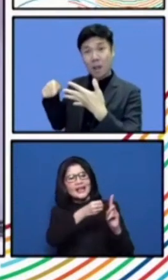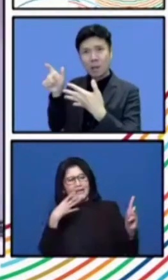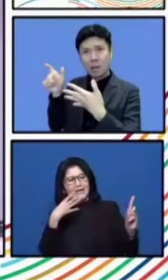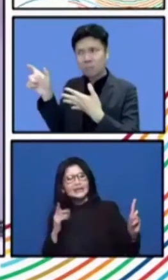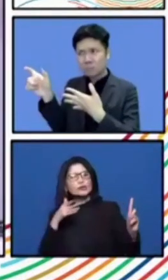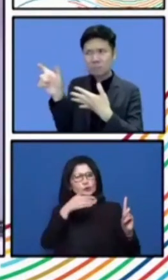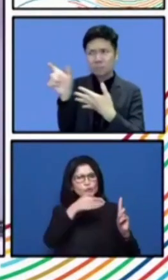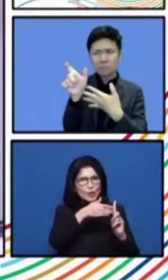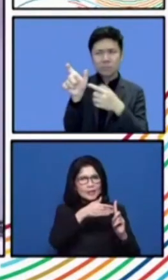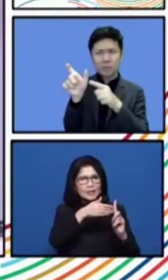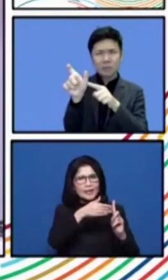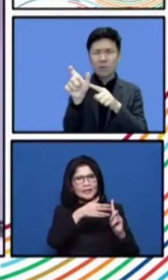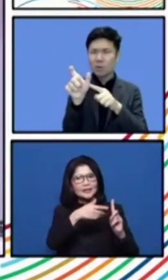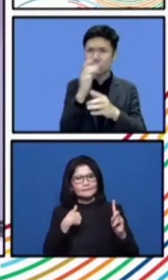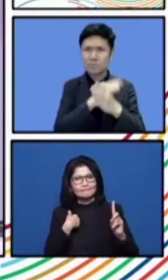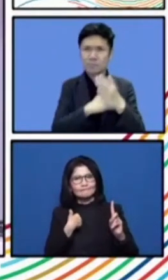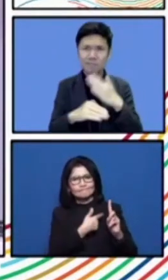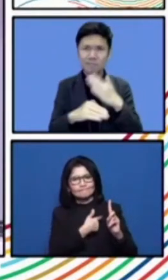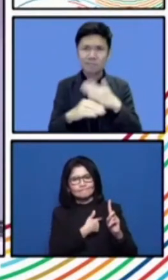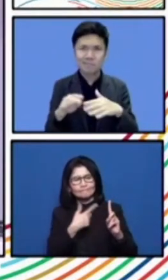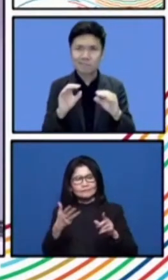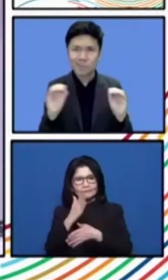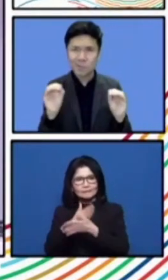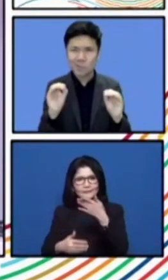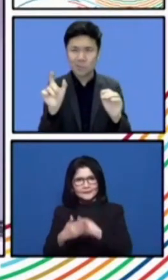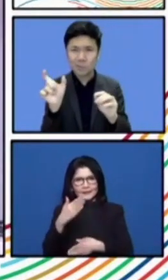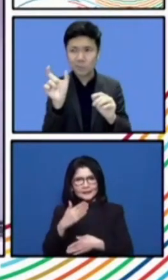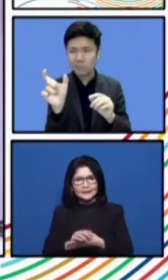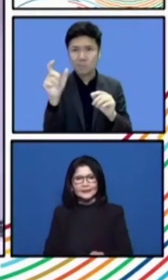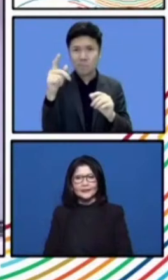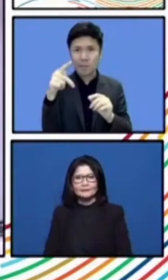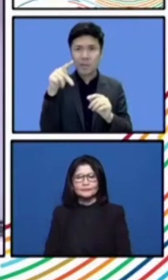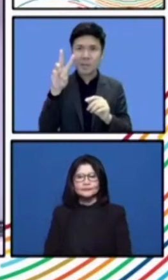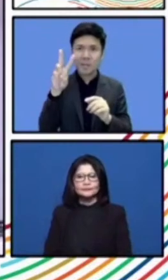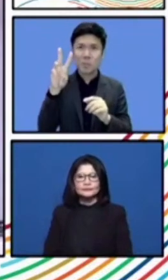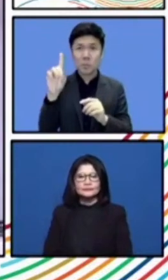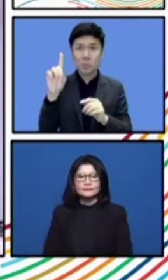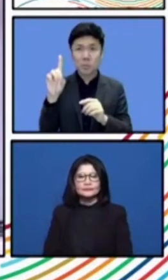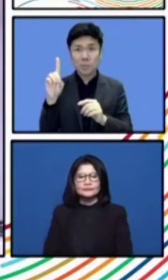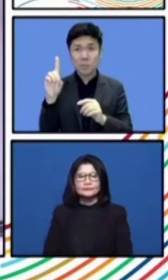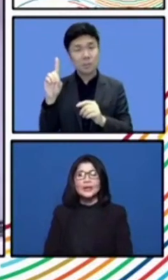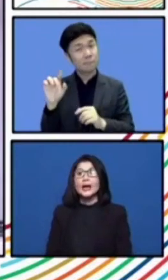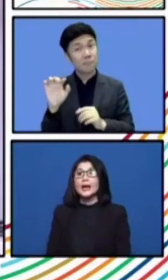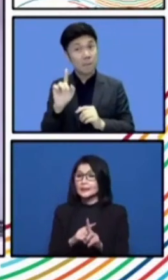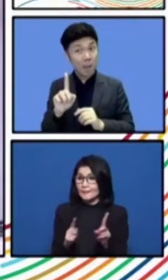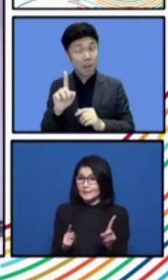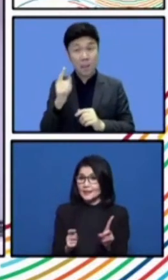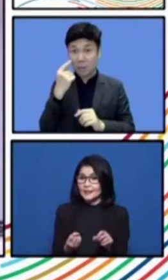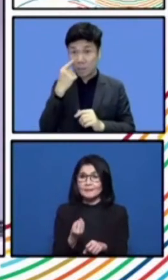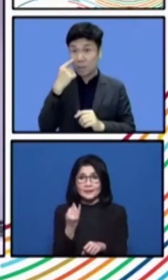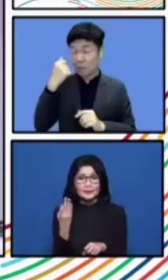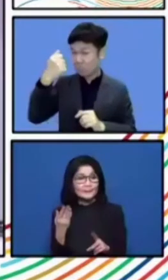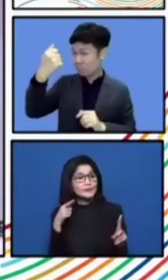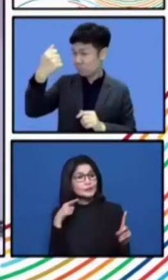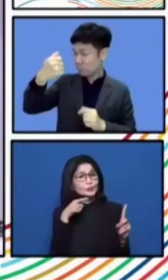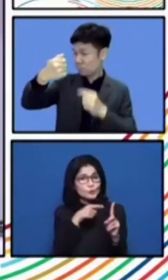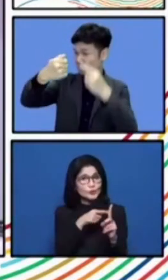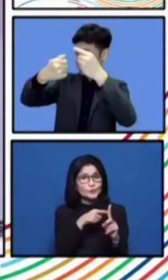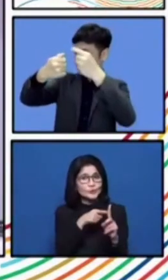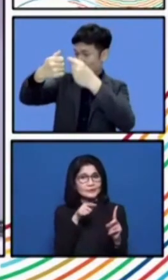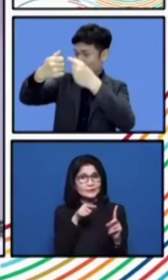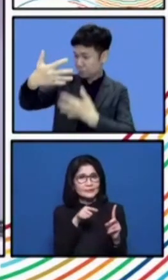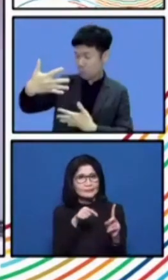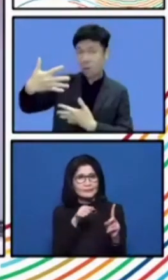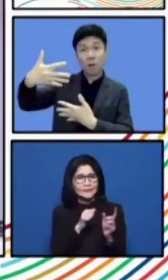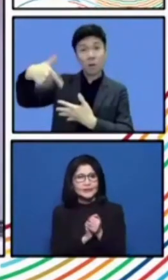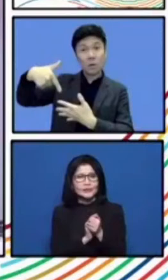but how have how have all these goals and targets I implicitly applicable to personal disabilities because